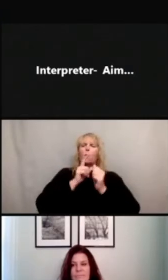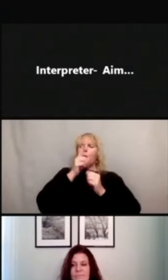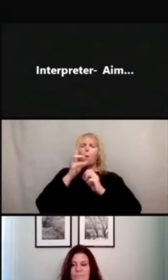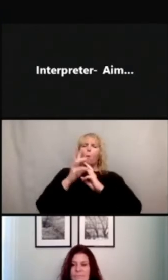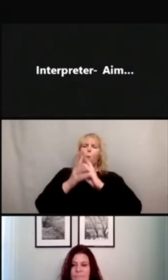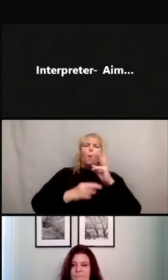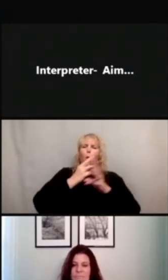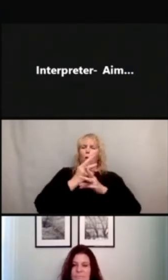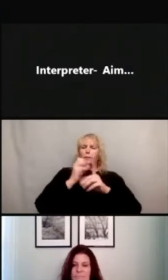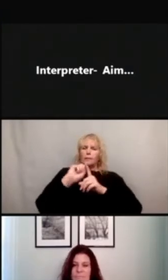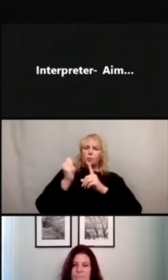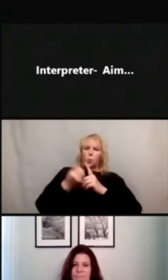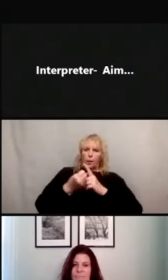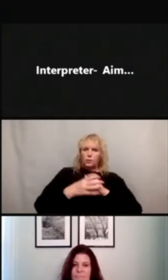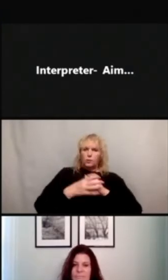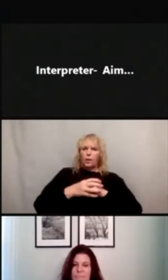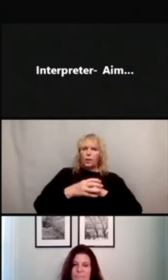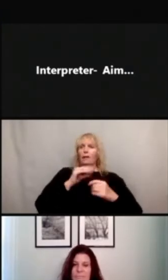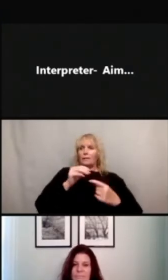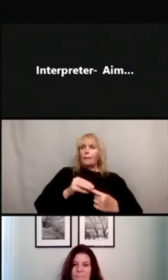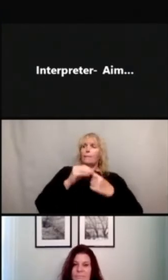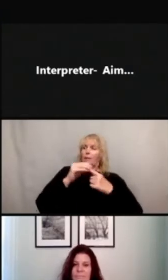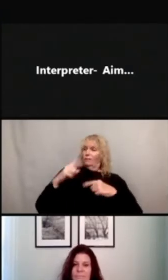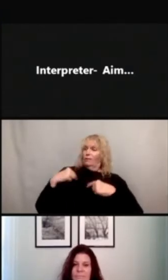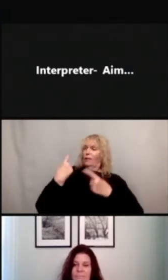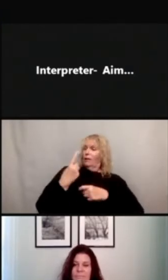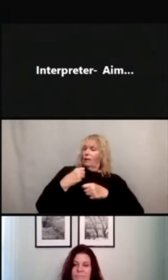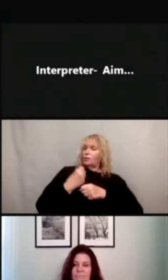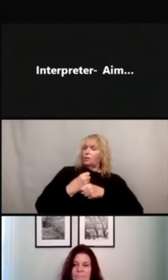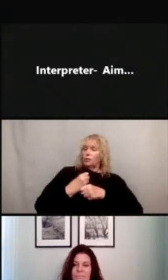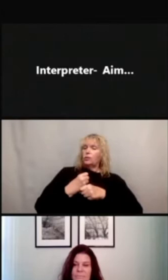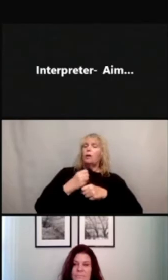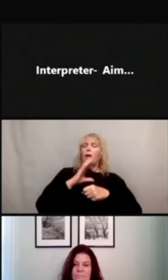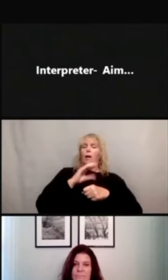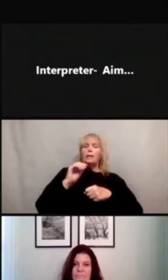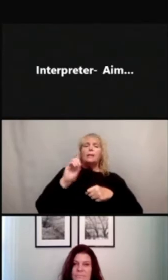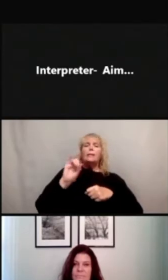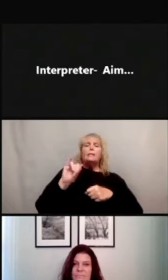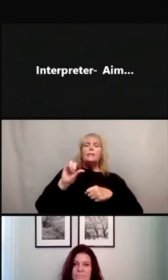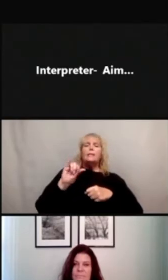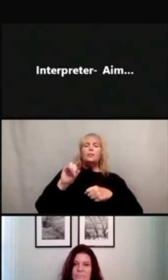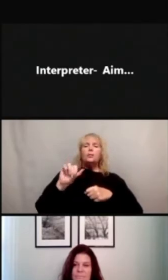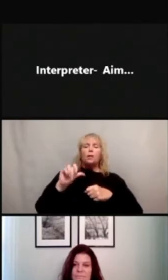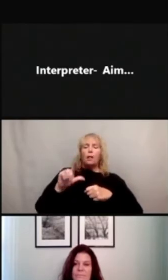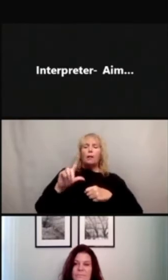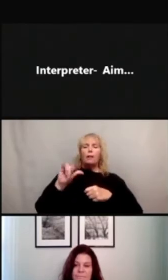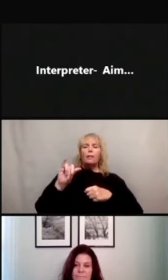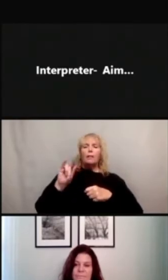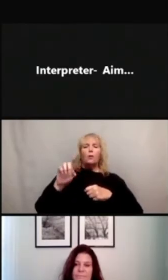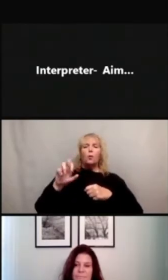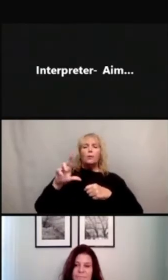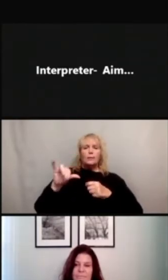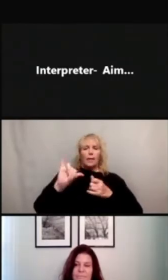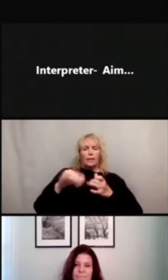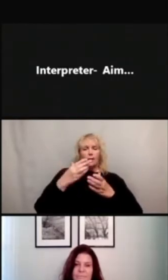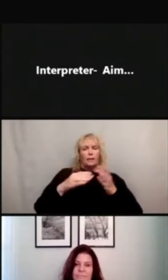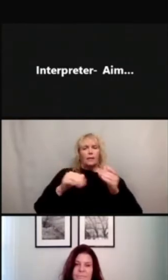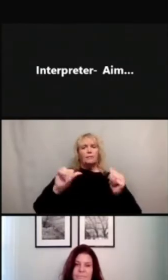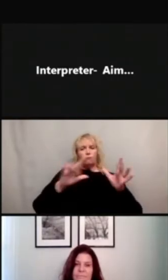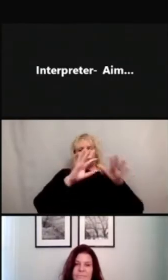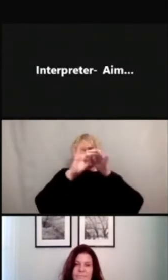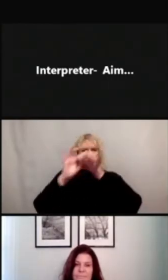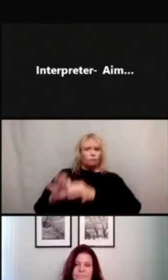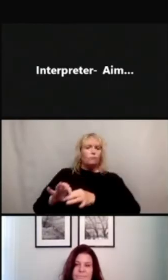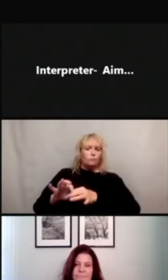that, especially in this last year and in recent years, digital literacy and problem-solving skills that have to do with being able to use